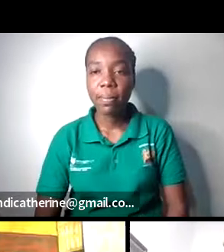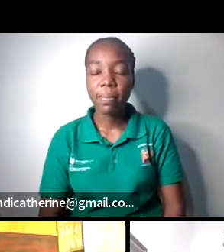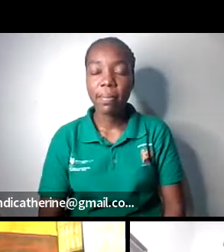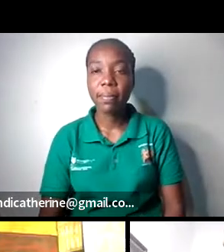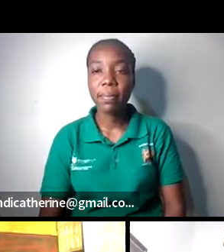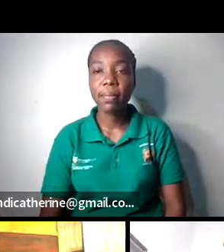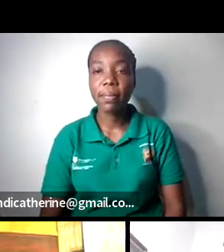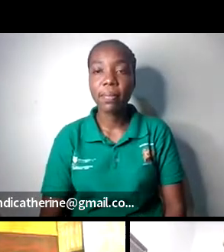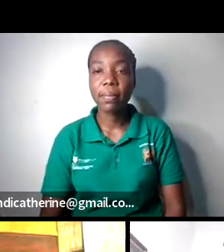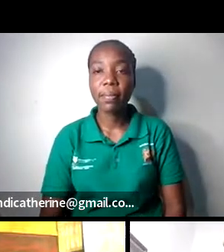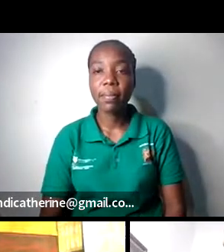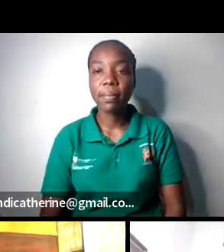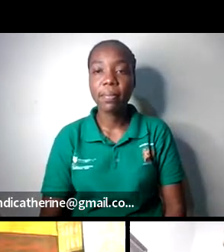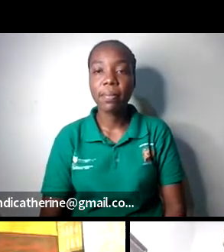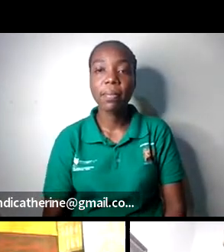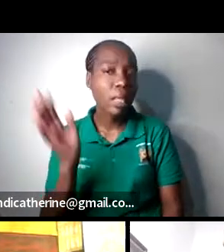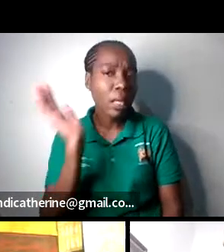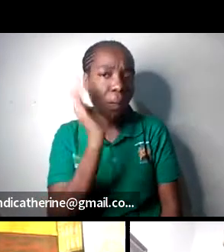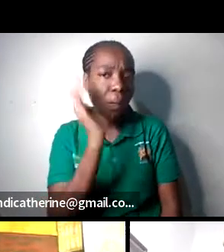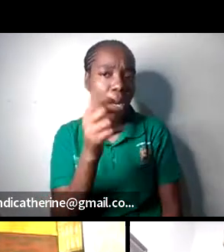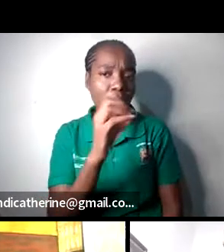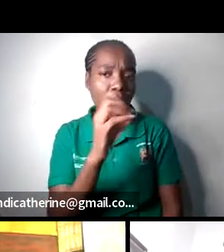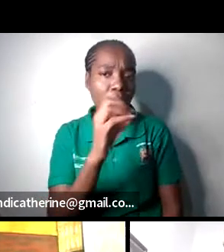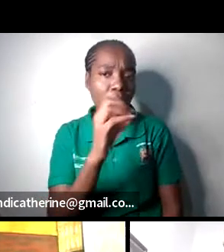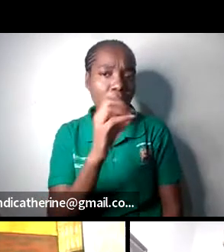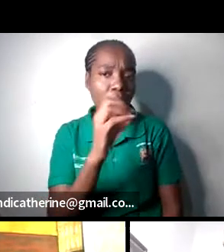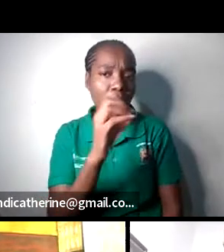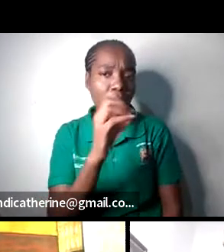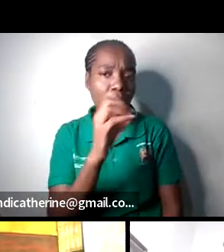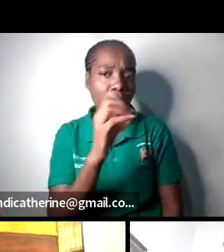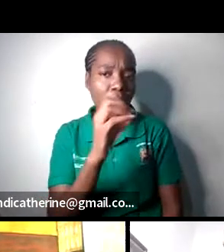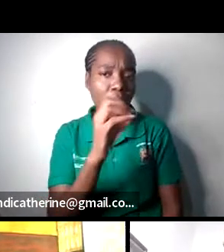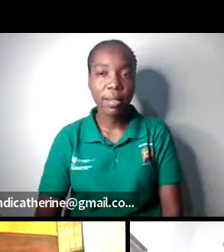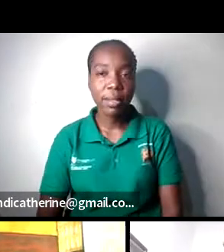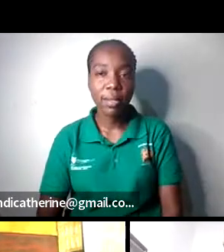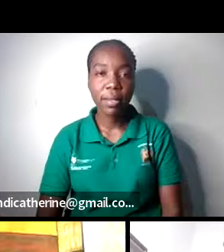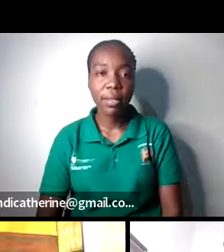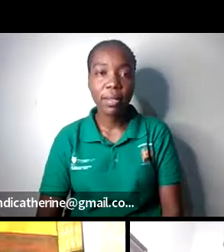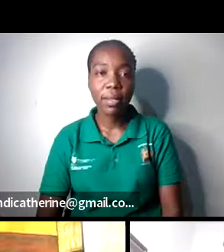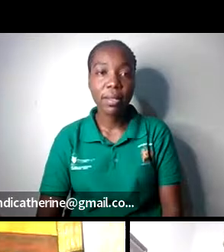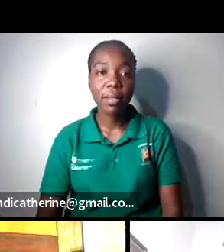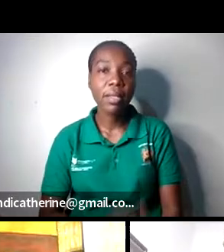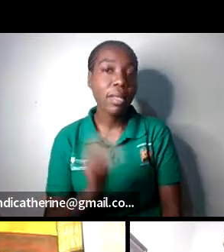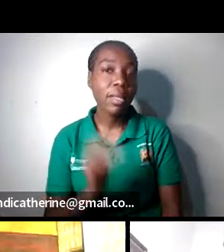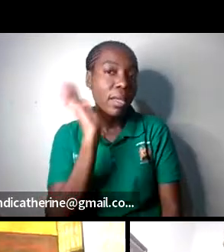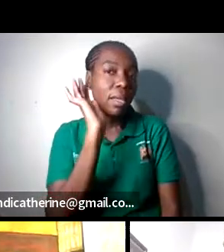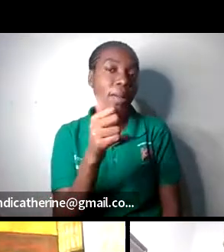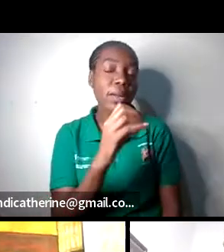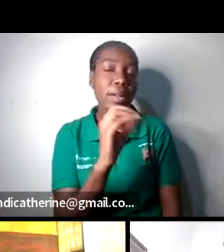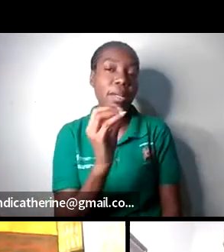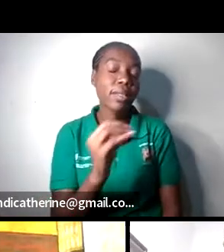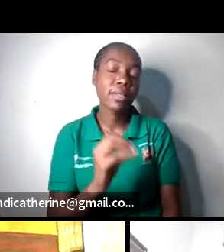We can barely hear what you're saying. What you say? You're buffering. Your internet is unstable.